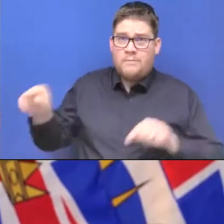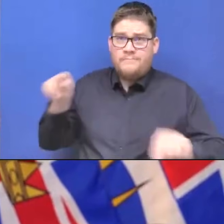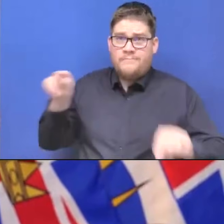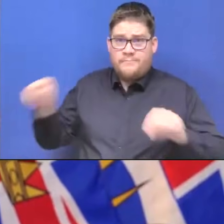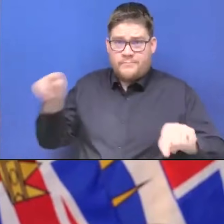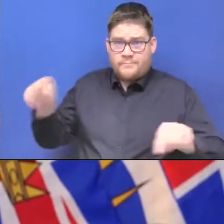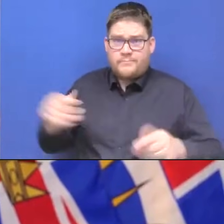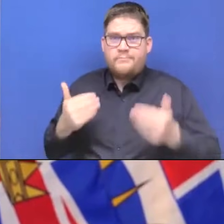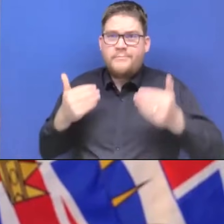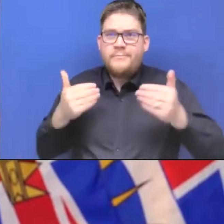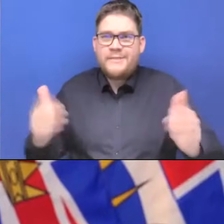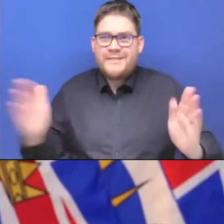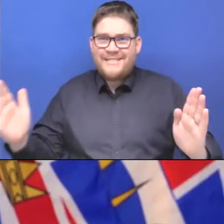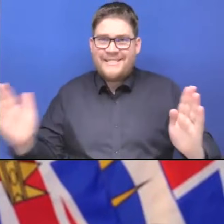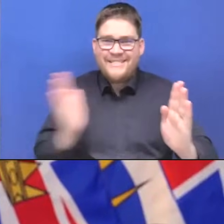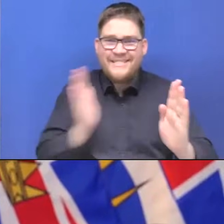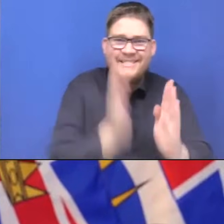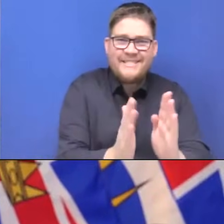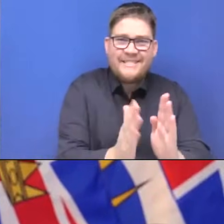short interval, with the